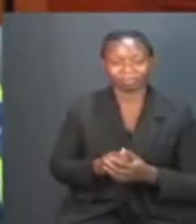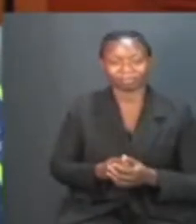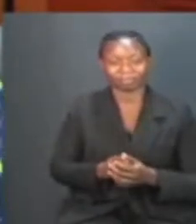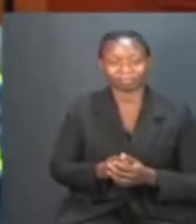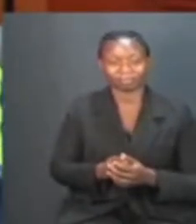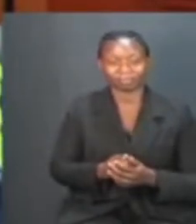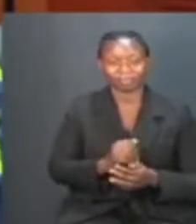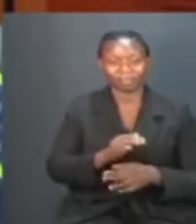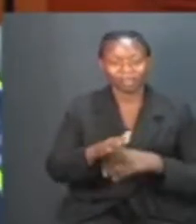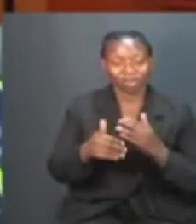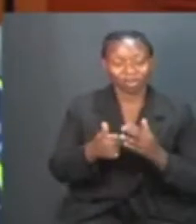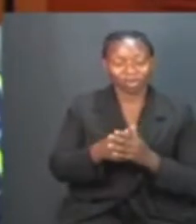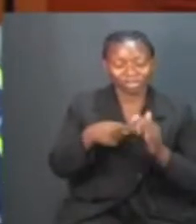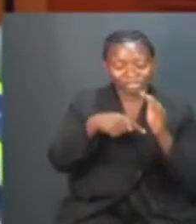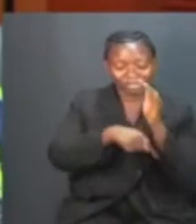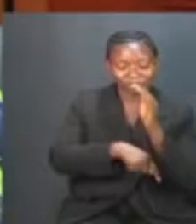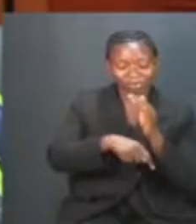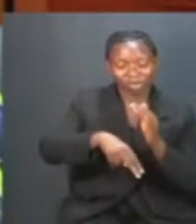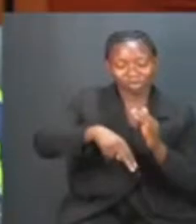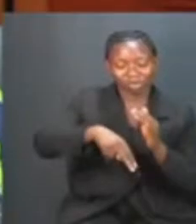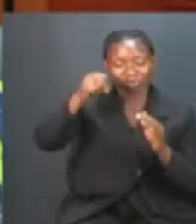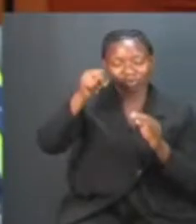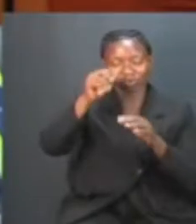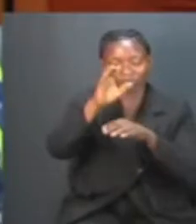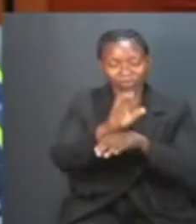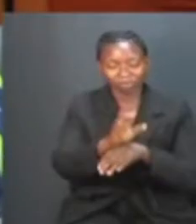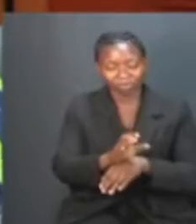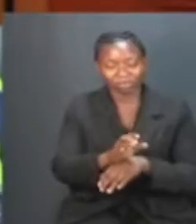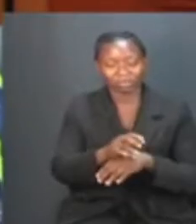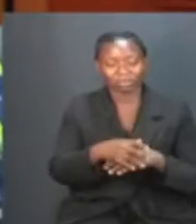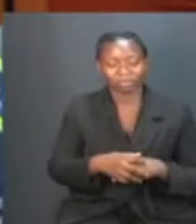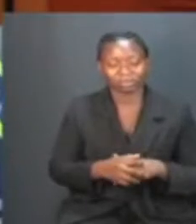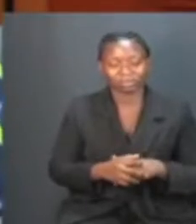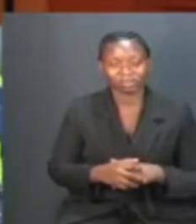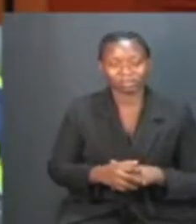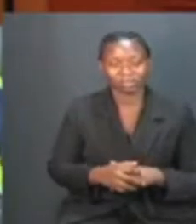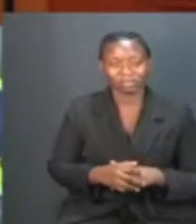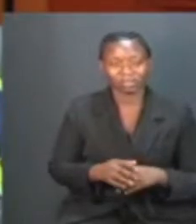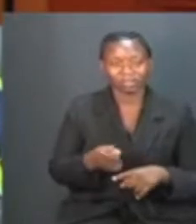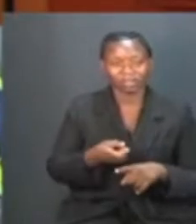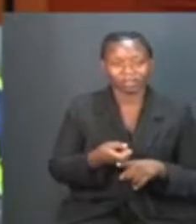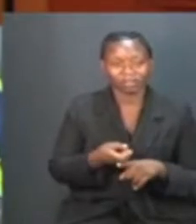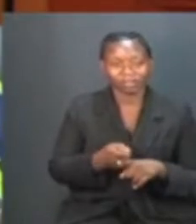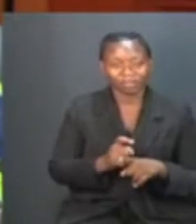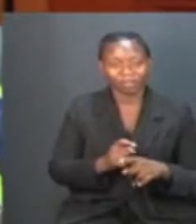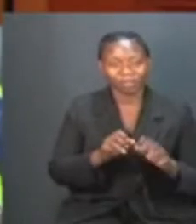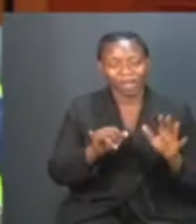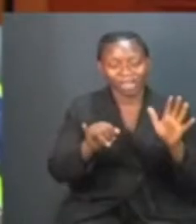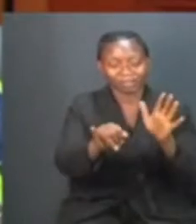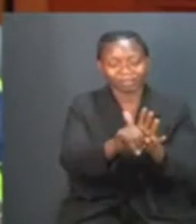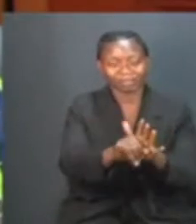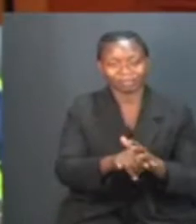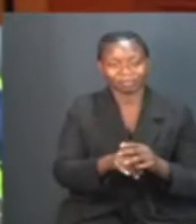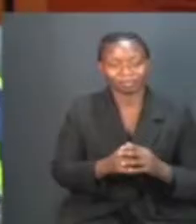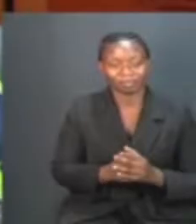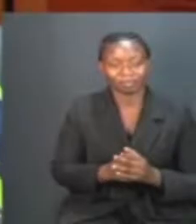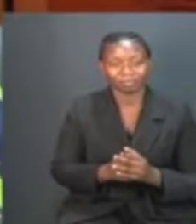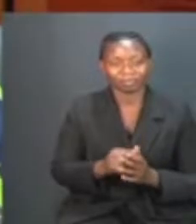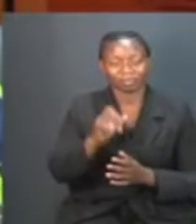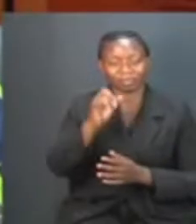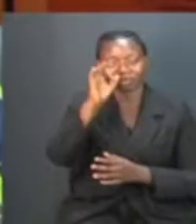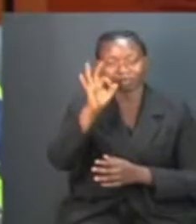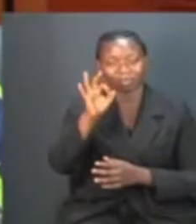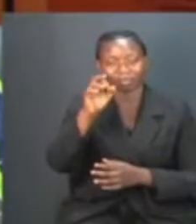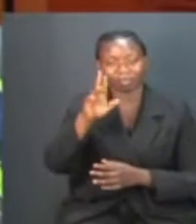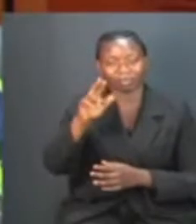deeply rooted in northern culture and embodies ethnic identity, Fugu has over